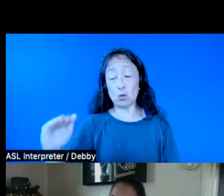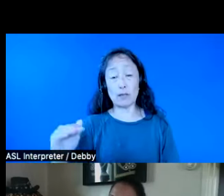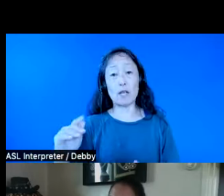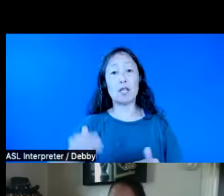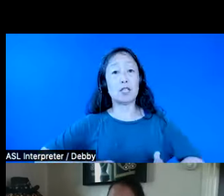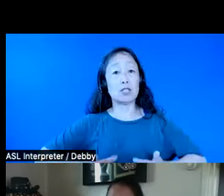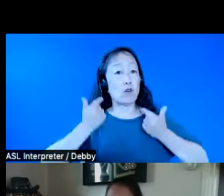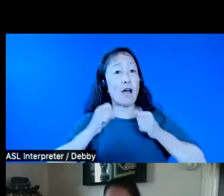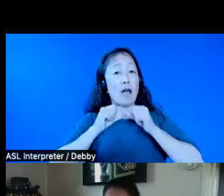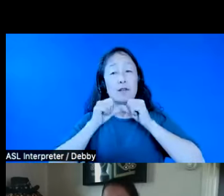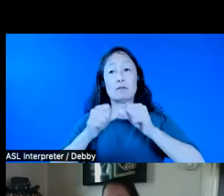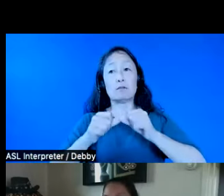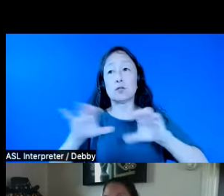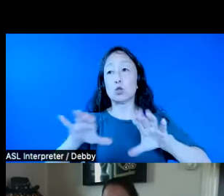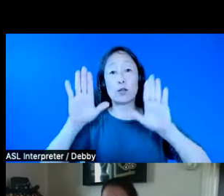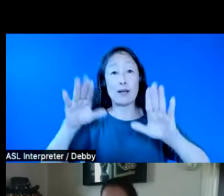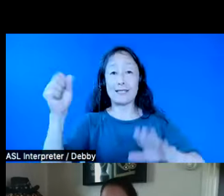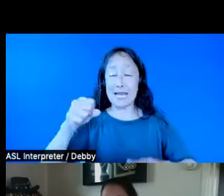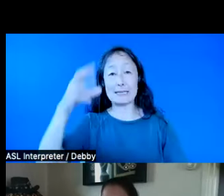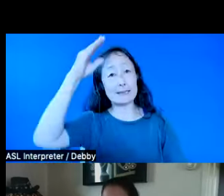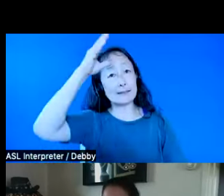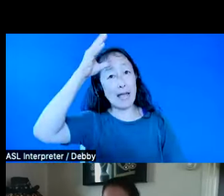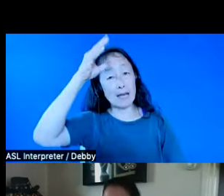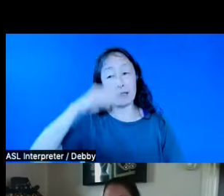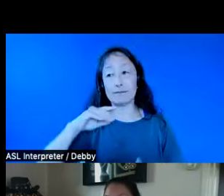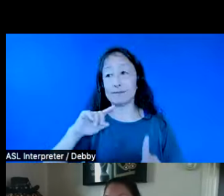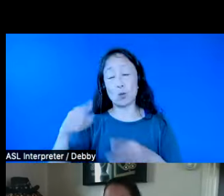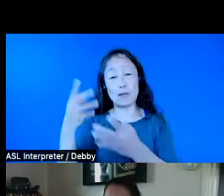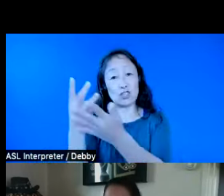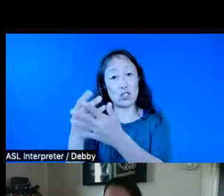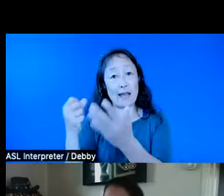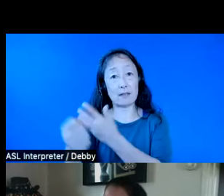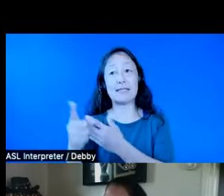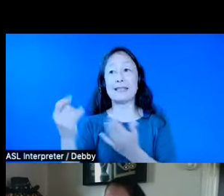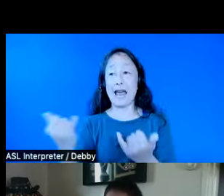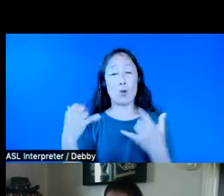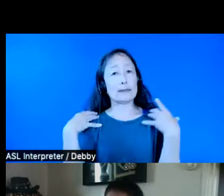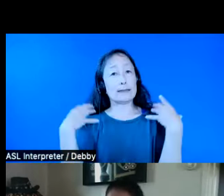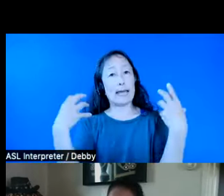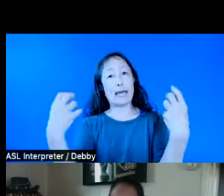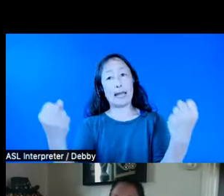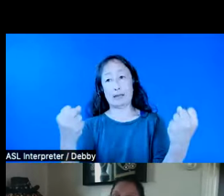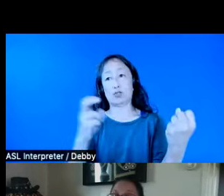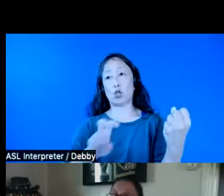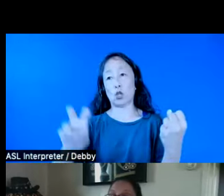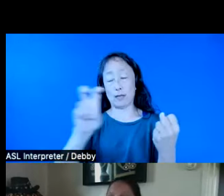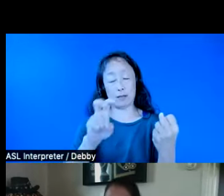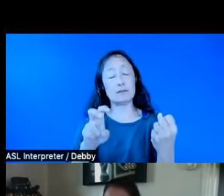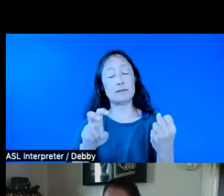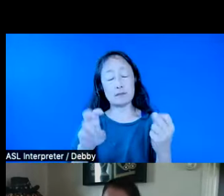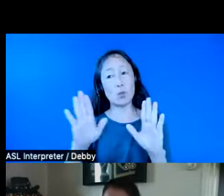and are doing great. Yes, daddy went to jail. He is on a wellness journey now, which is wonderful. They are